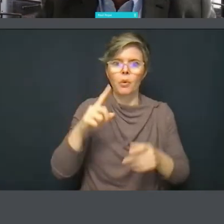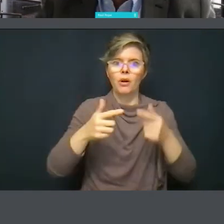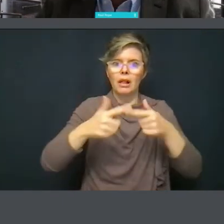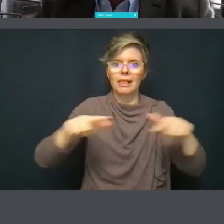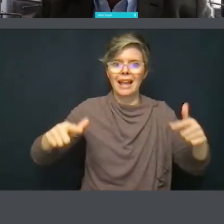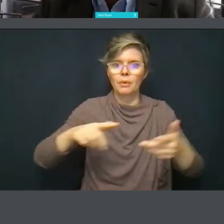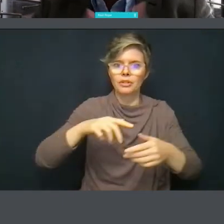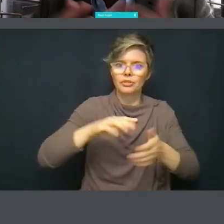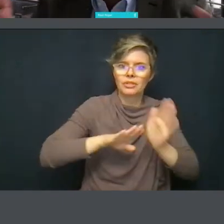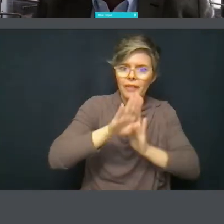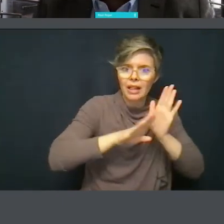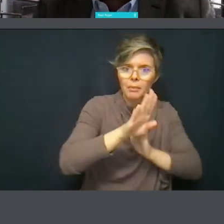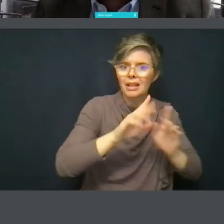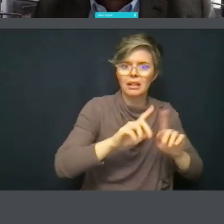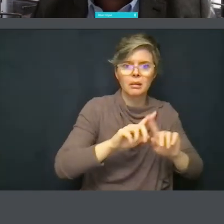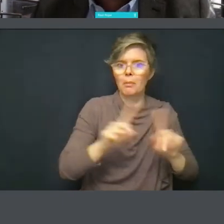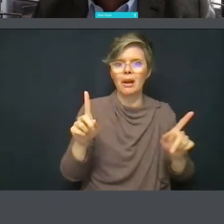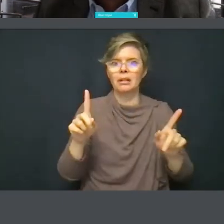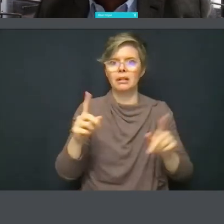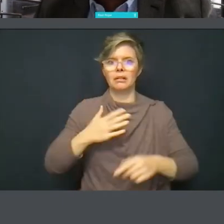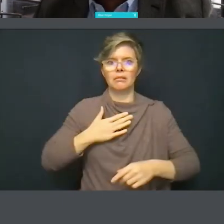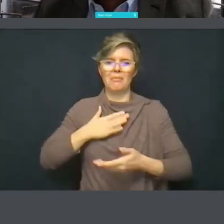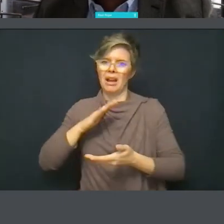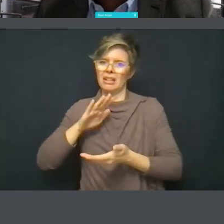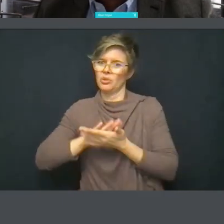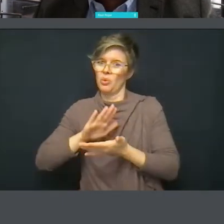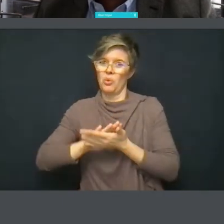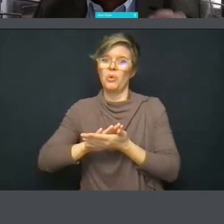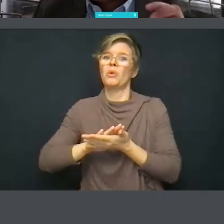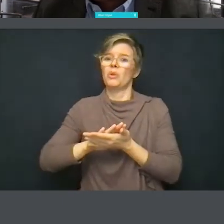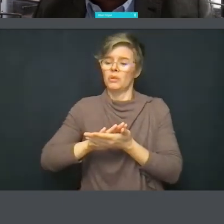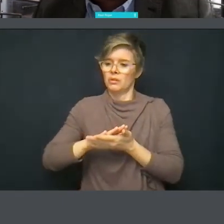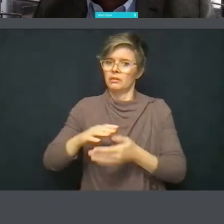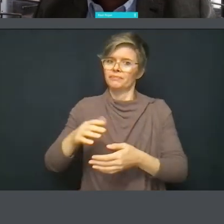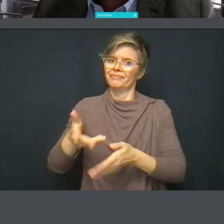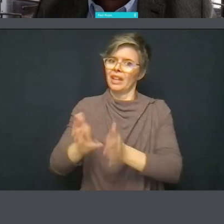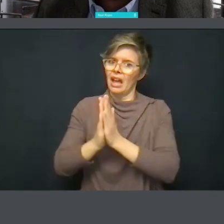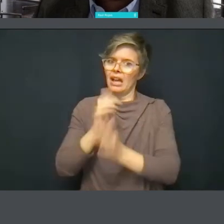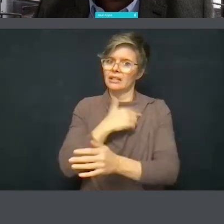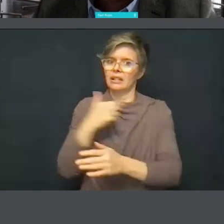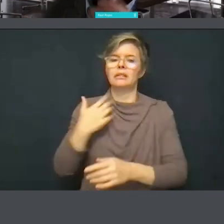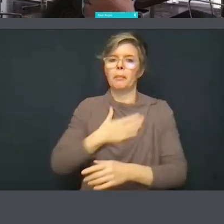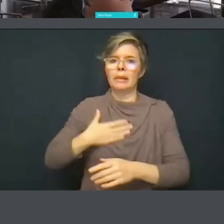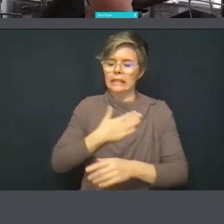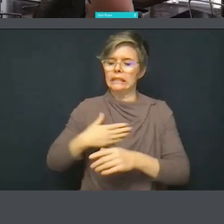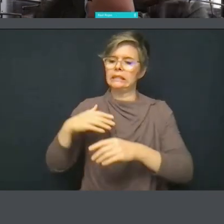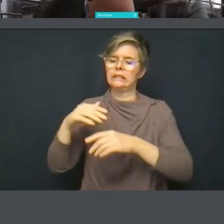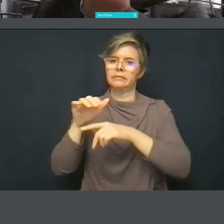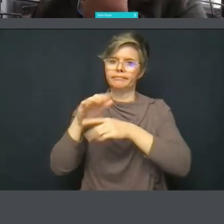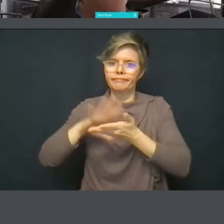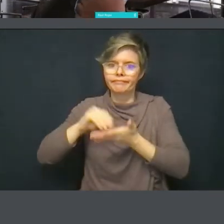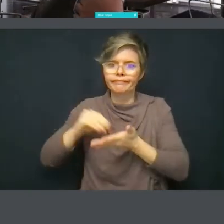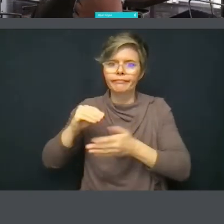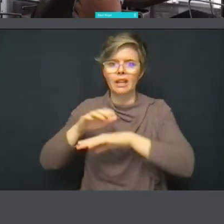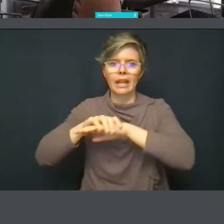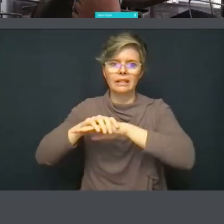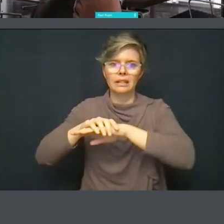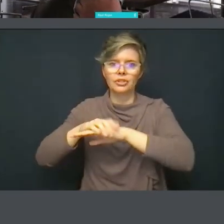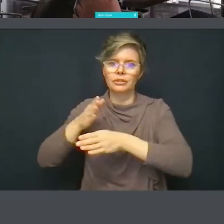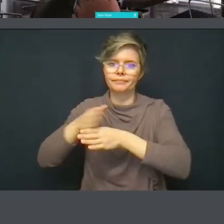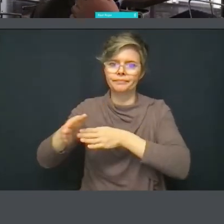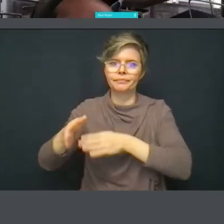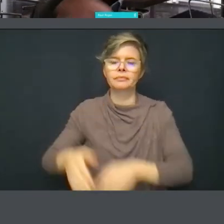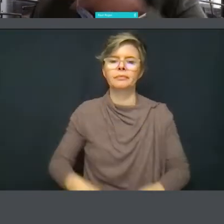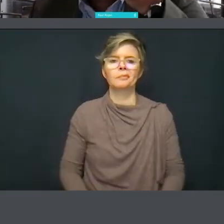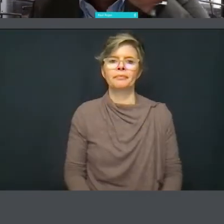learn English. So what are we supposed to do? So one of the key parent recommendations that I think is important to always remind